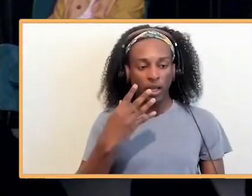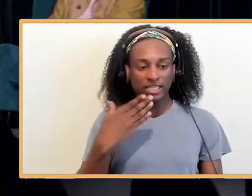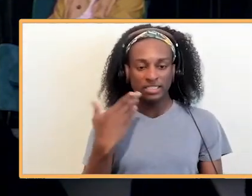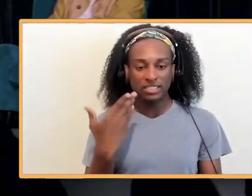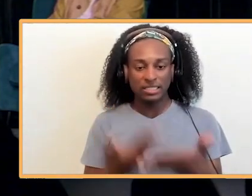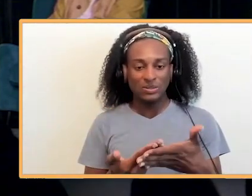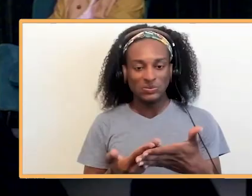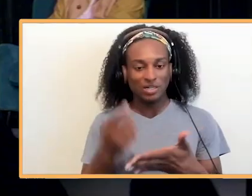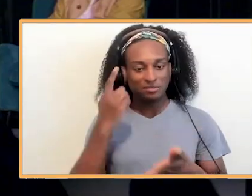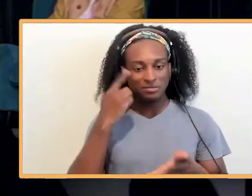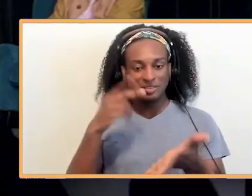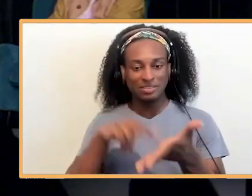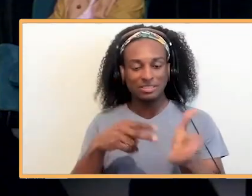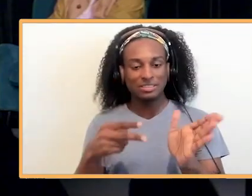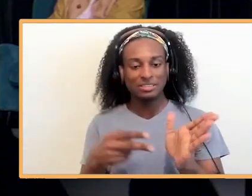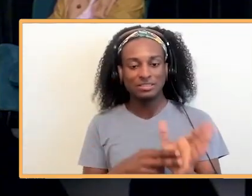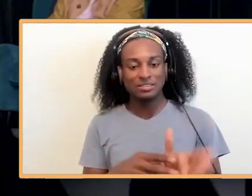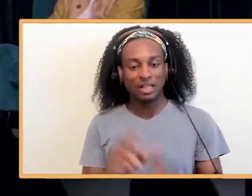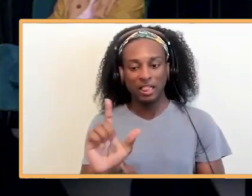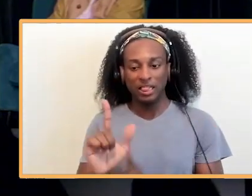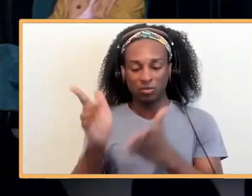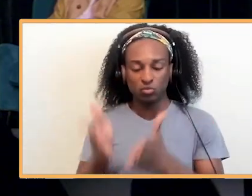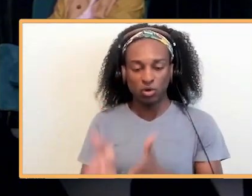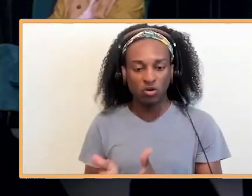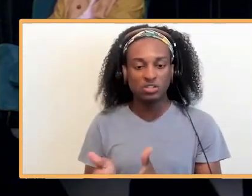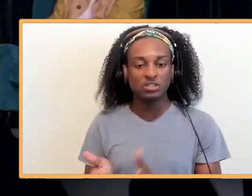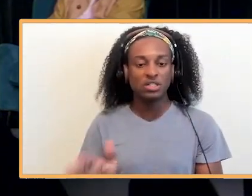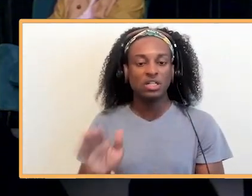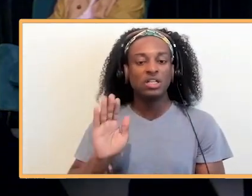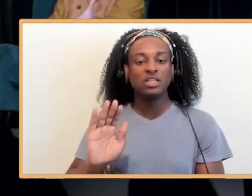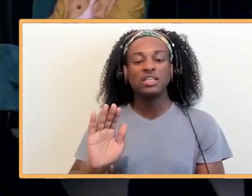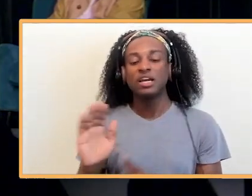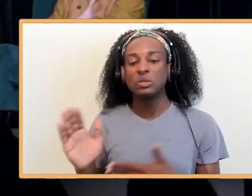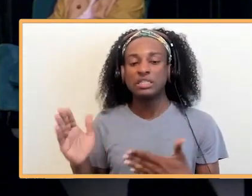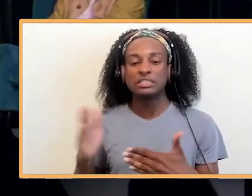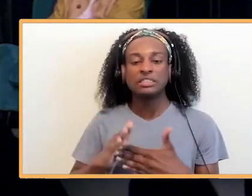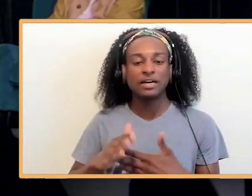barrier to justice, to change.